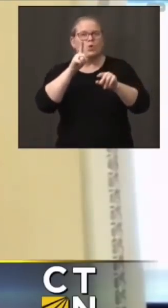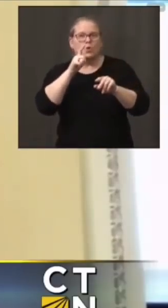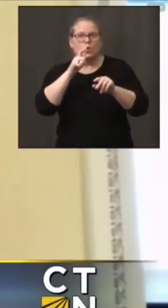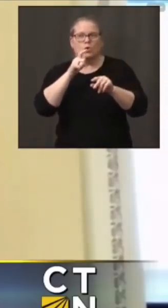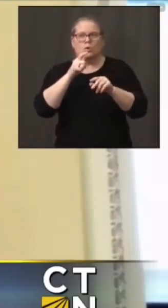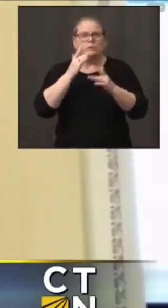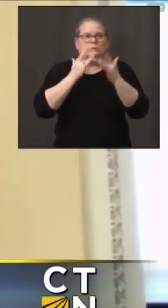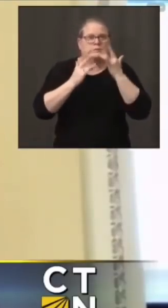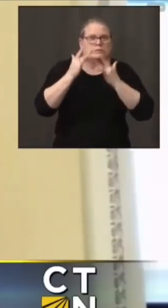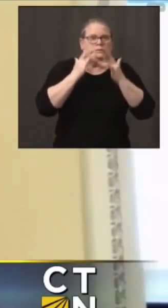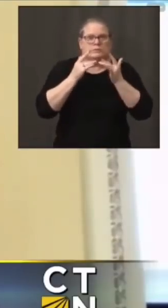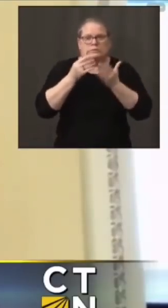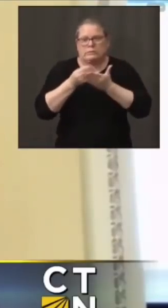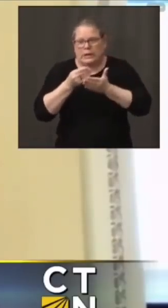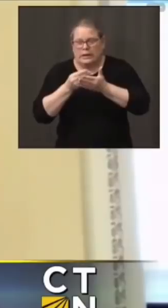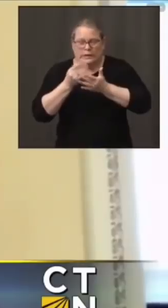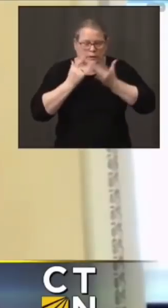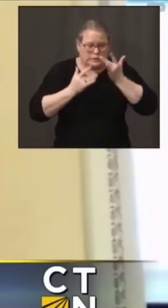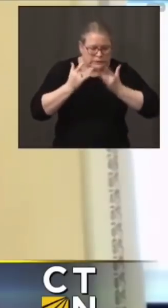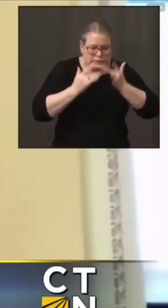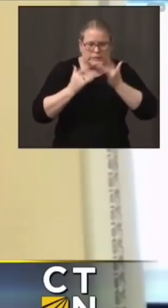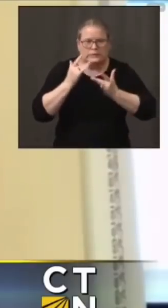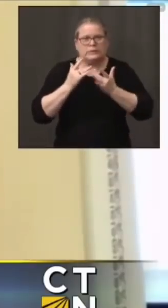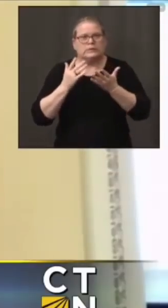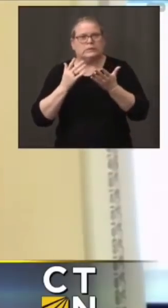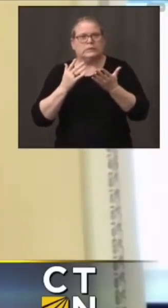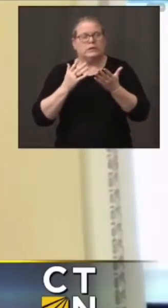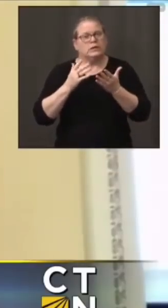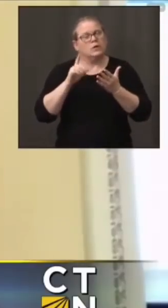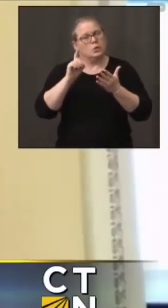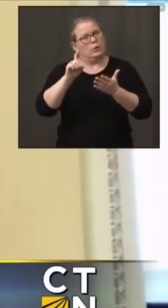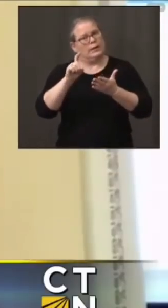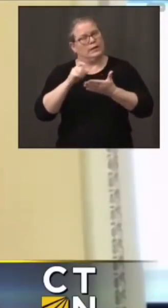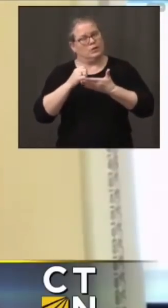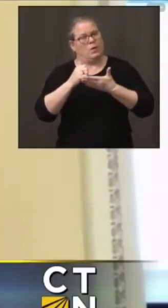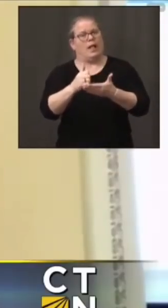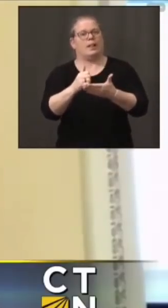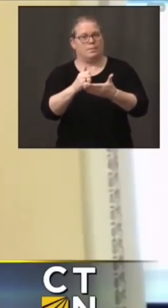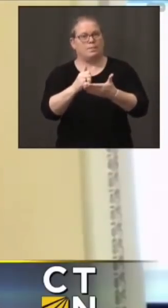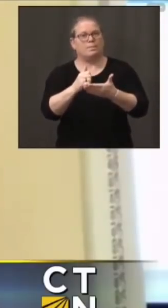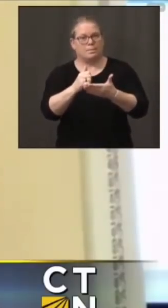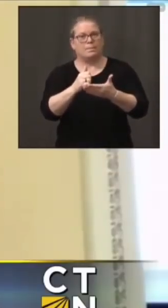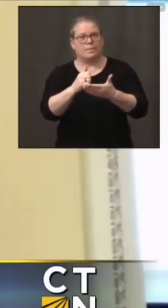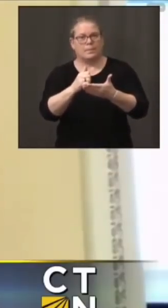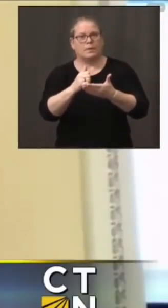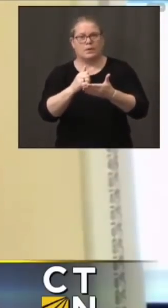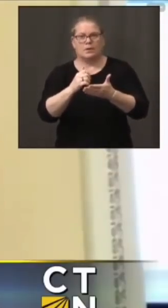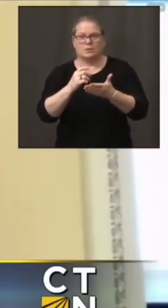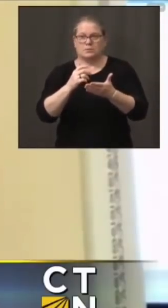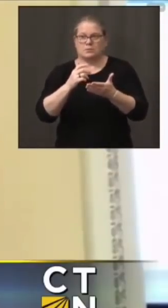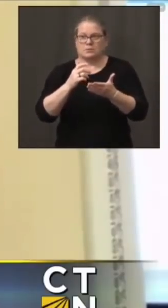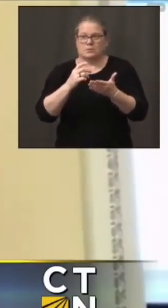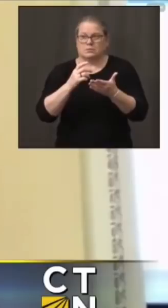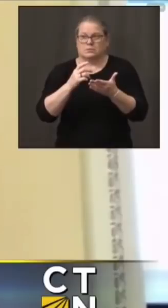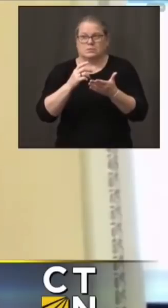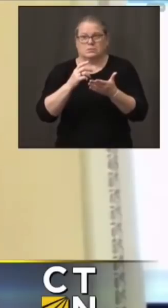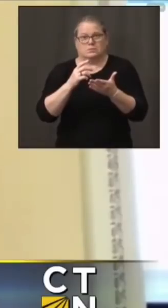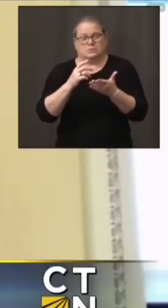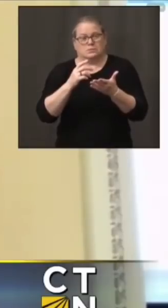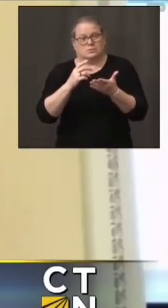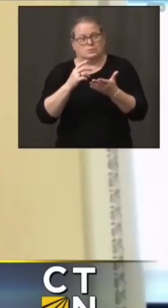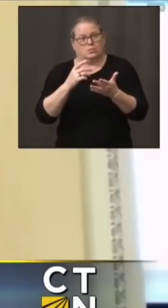shortfall, as only you can testify to, that what our concern is deterioration over the